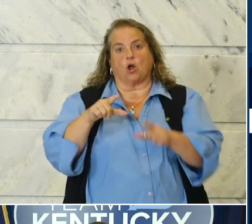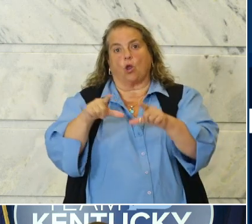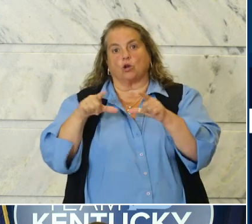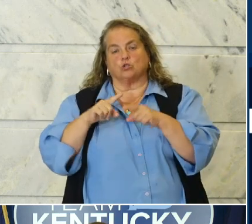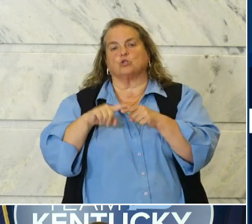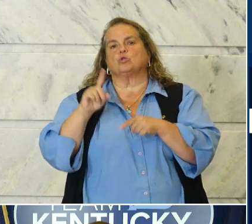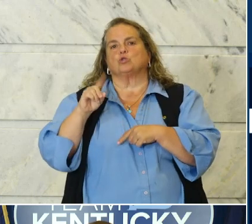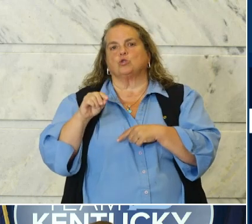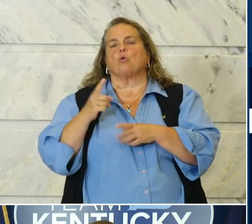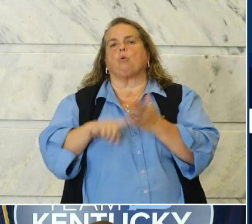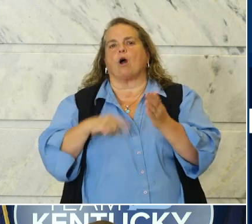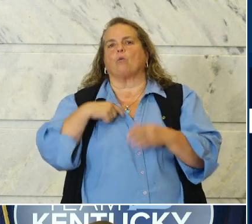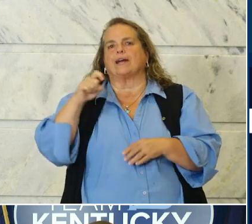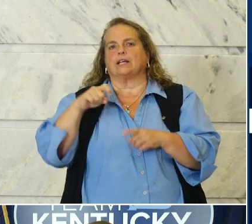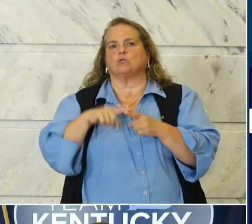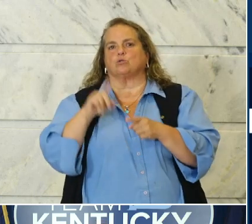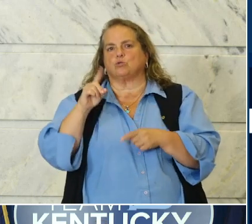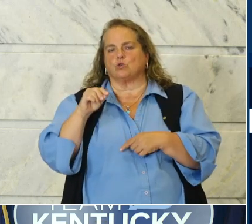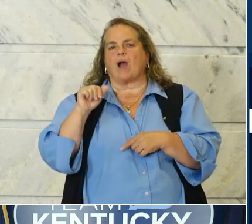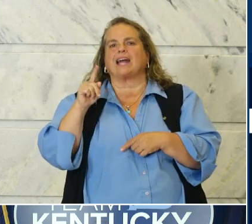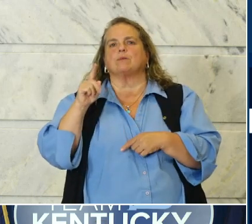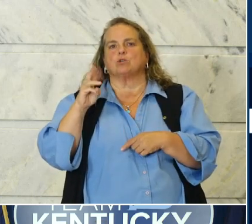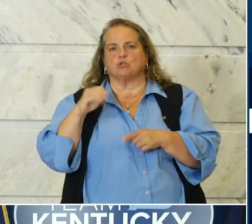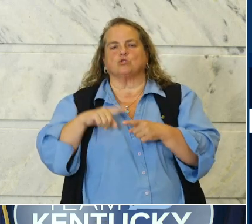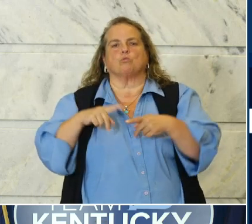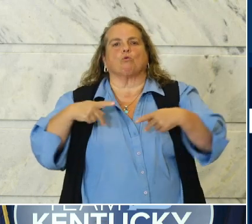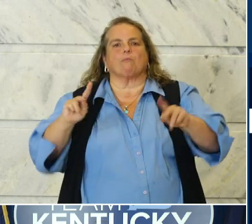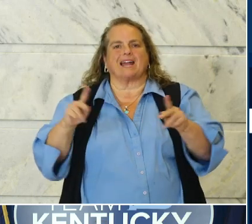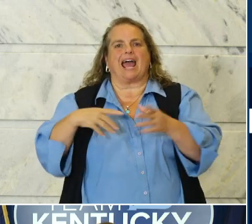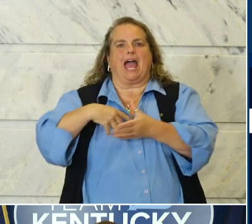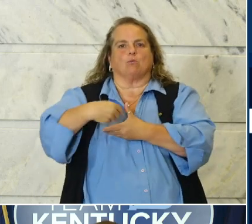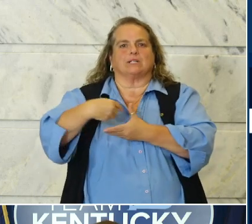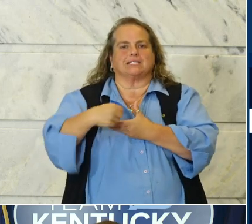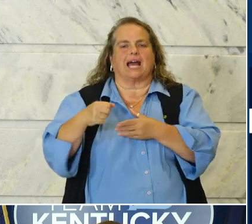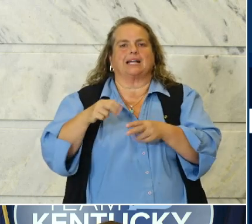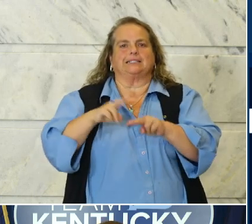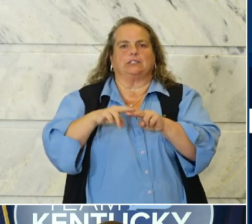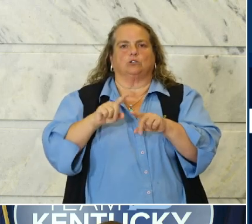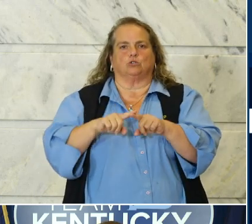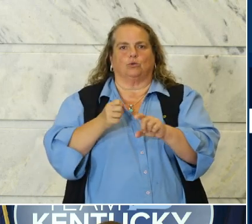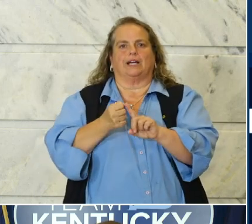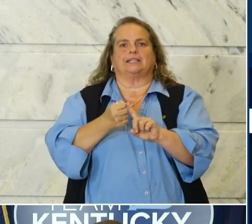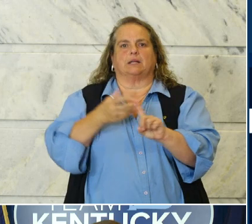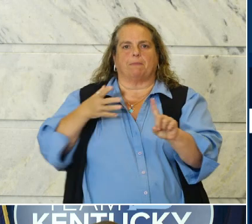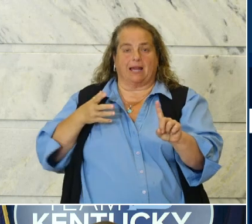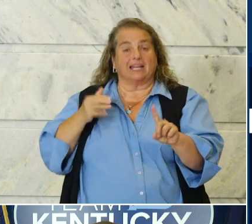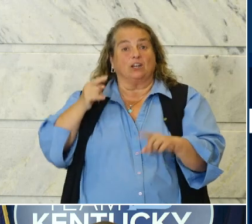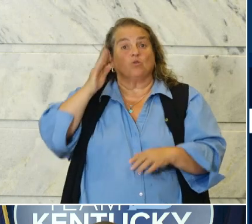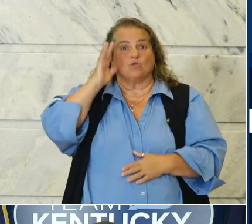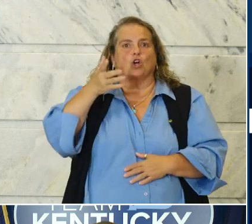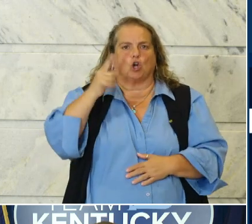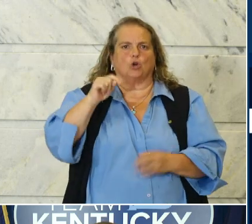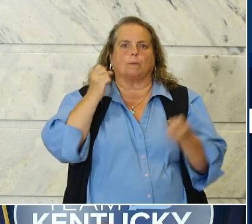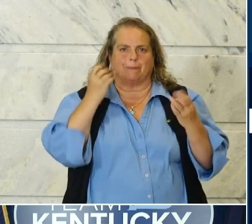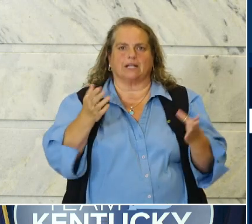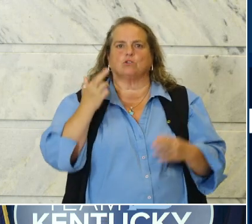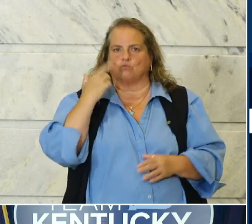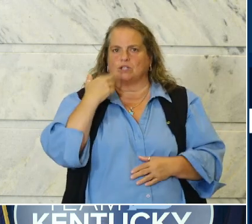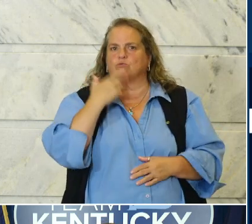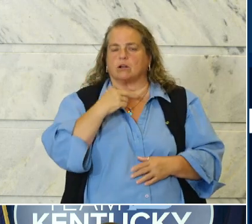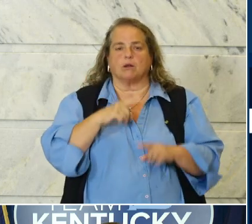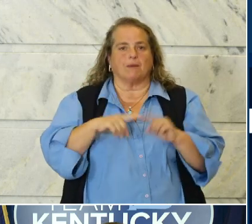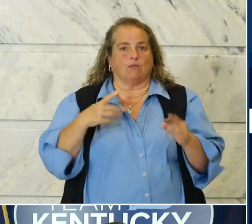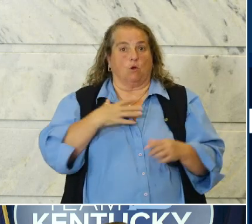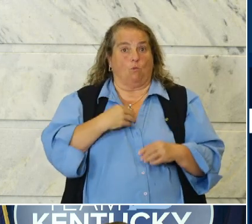to allow that outside seating to expand. This is going to hurt a lot of restaurants, but the White